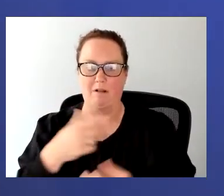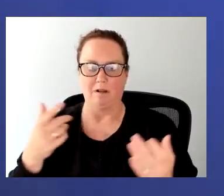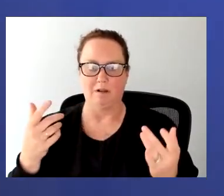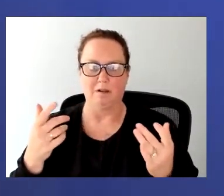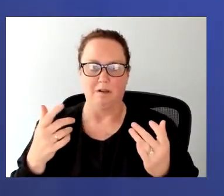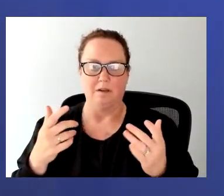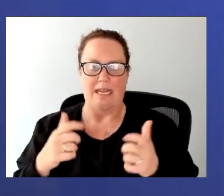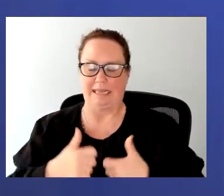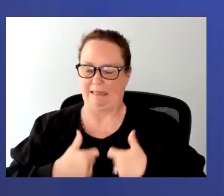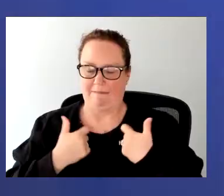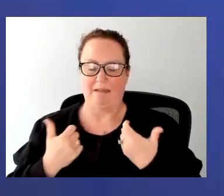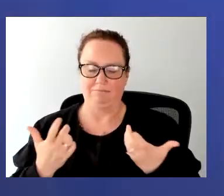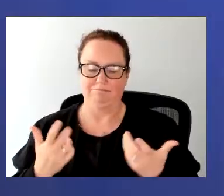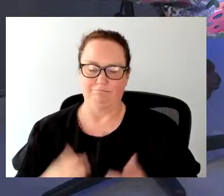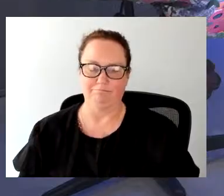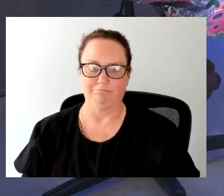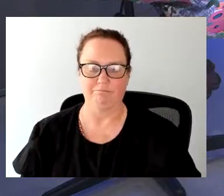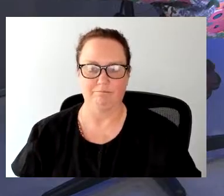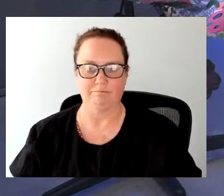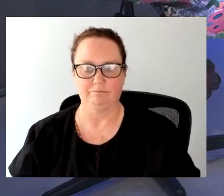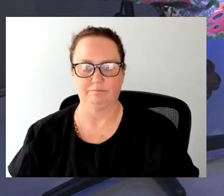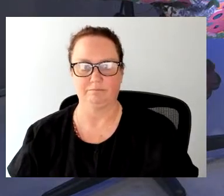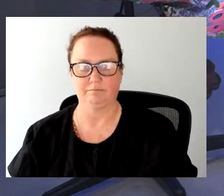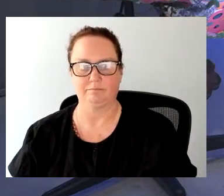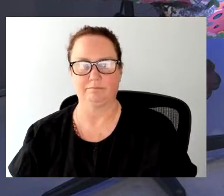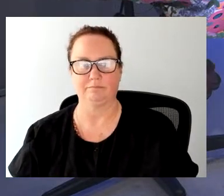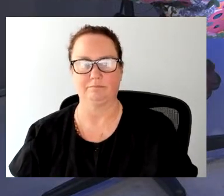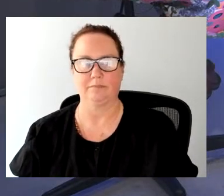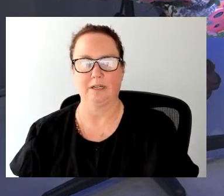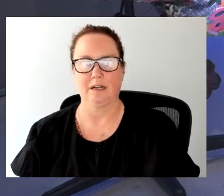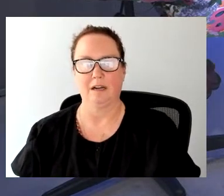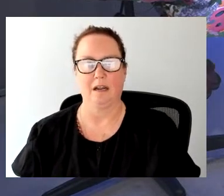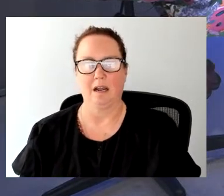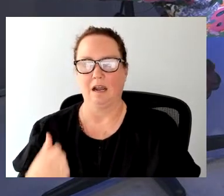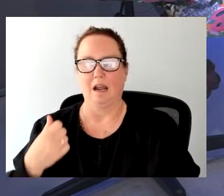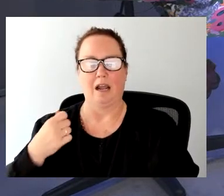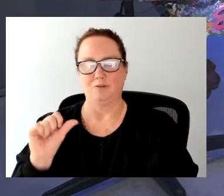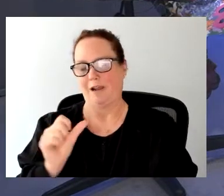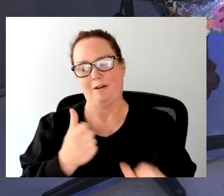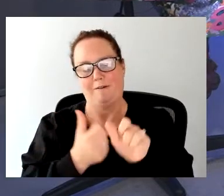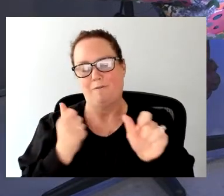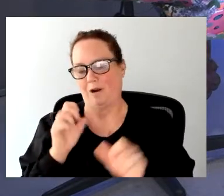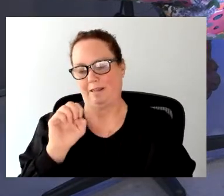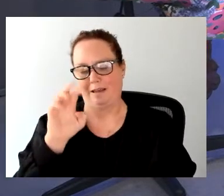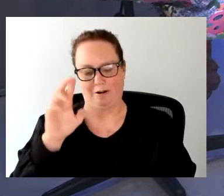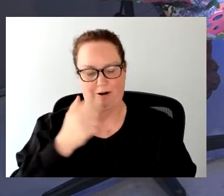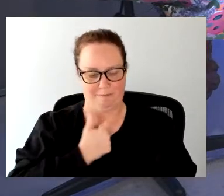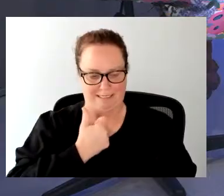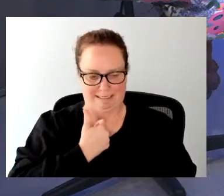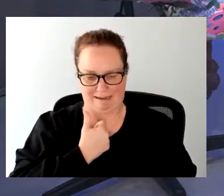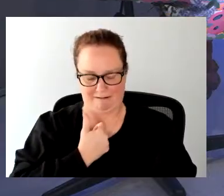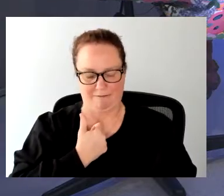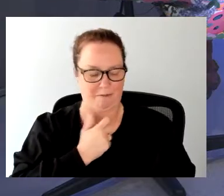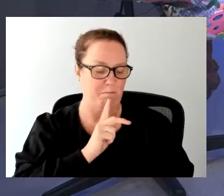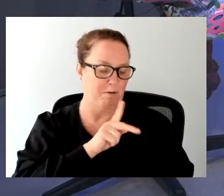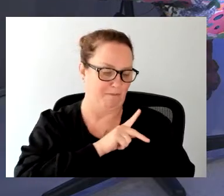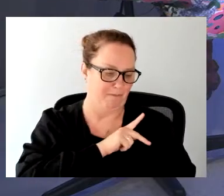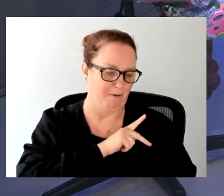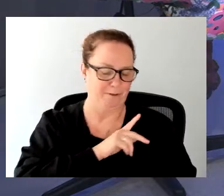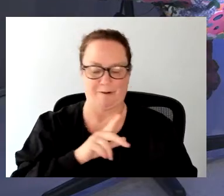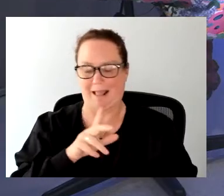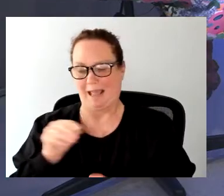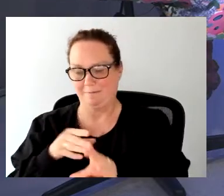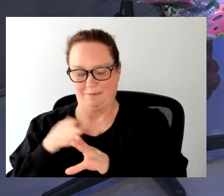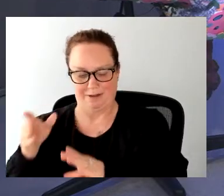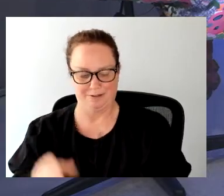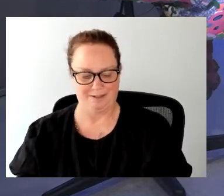life. Yeah, I try to stay out of the ER all the time myself, professionally and personally. I understand.